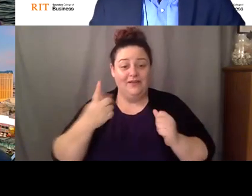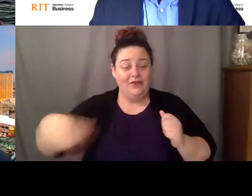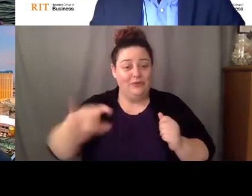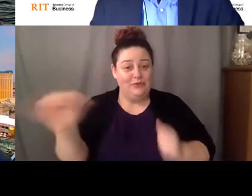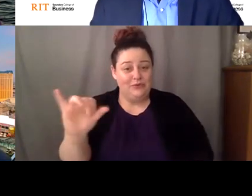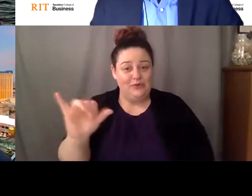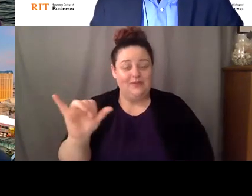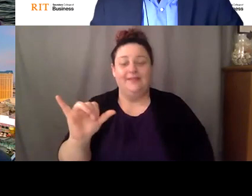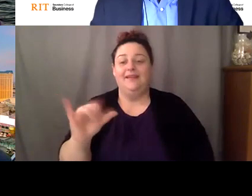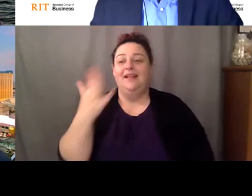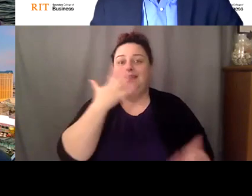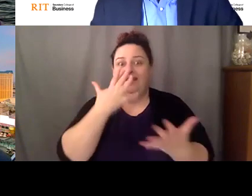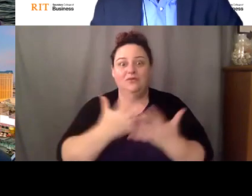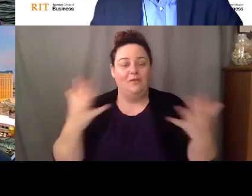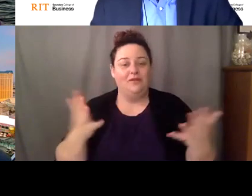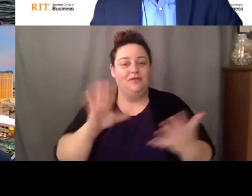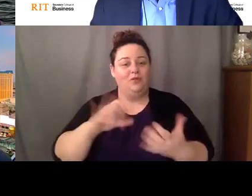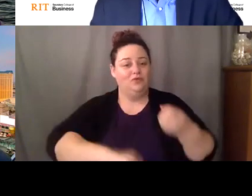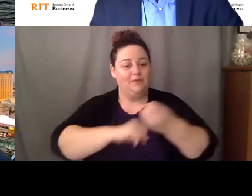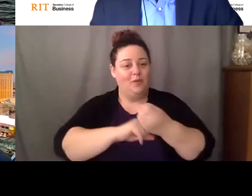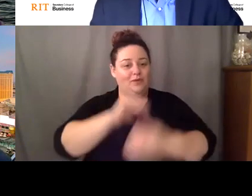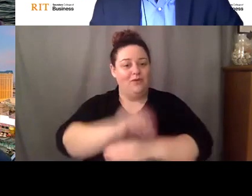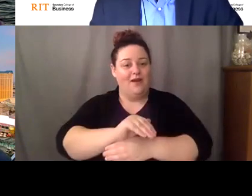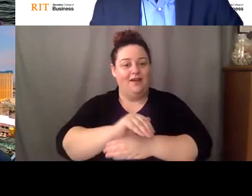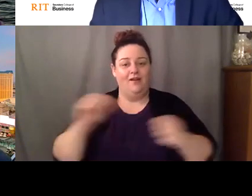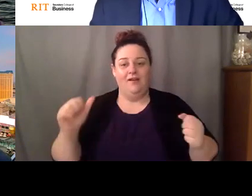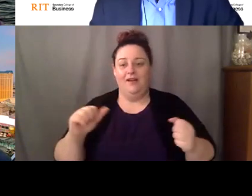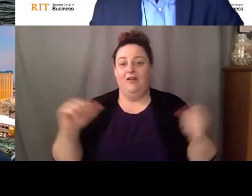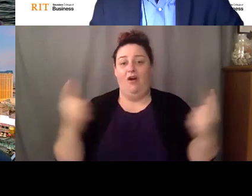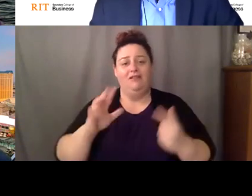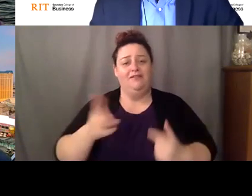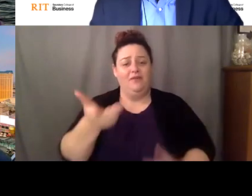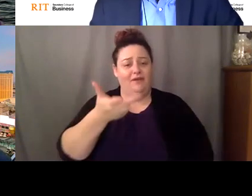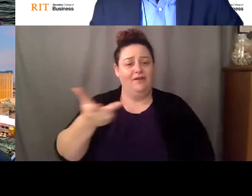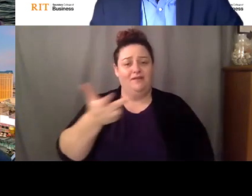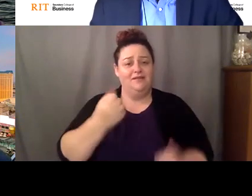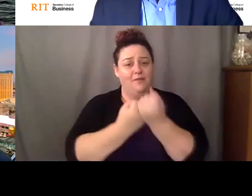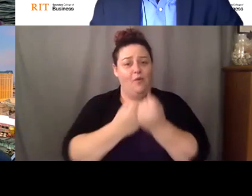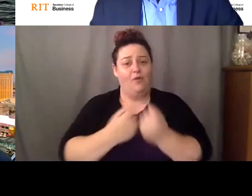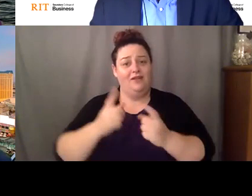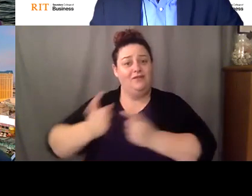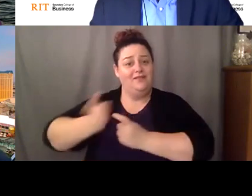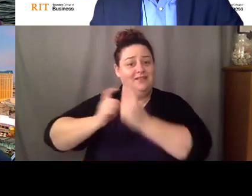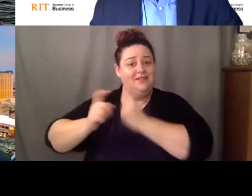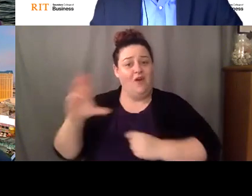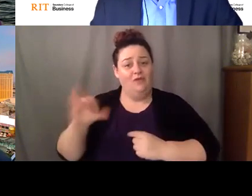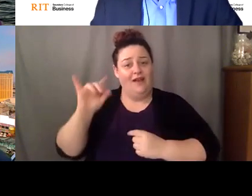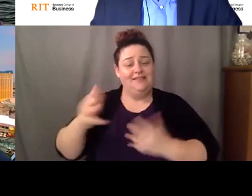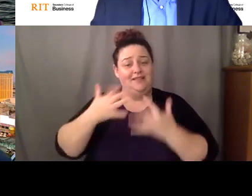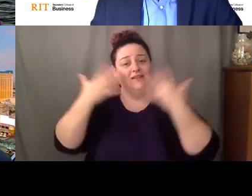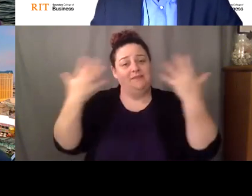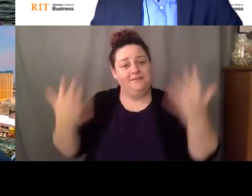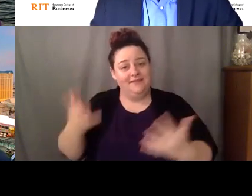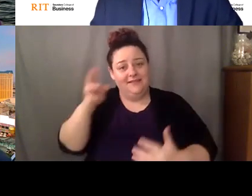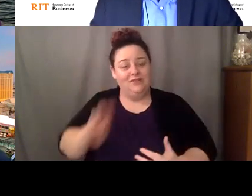again, thank you for your support tonight and all of your past support that the three of you have given RIT and the hospitality and